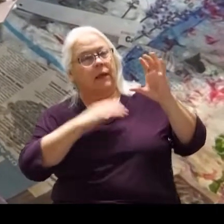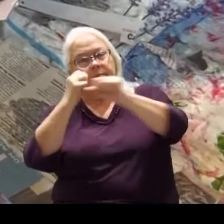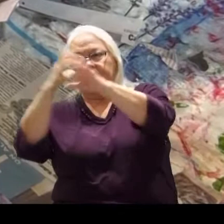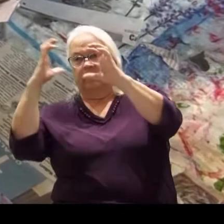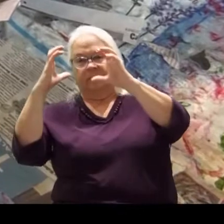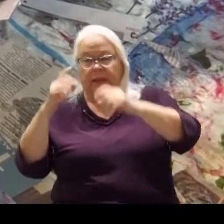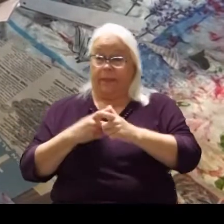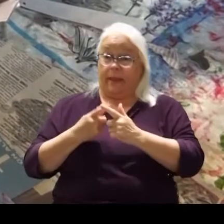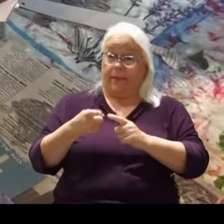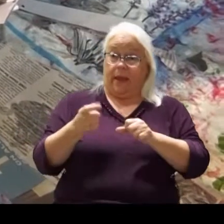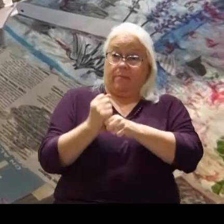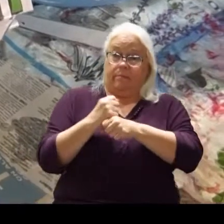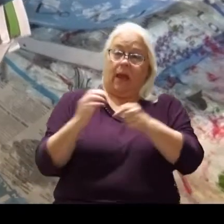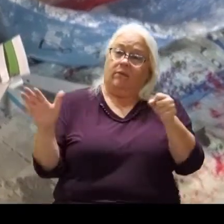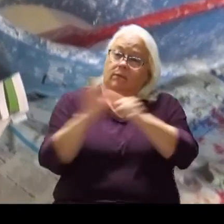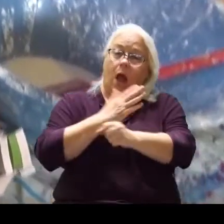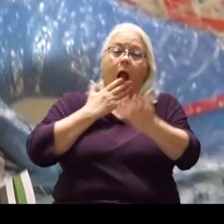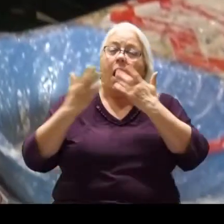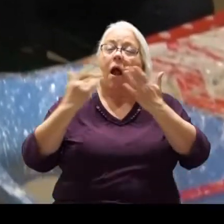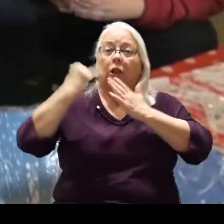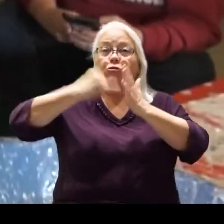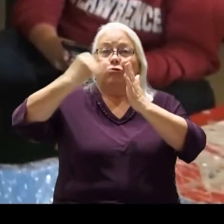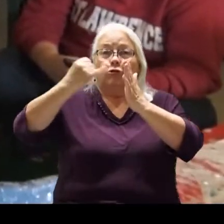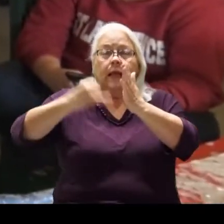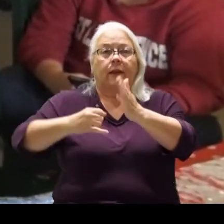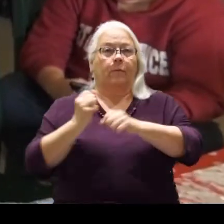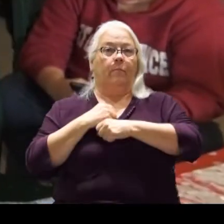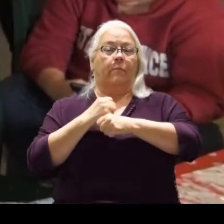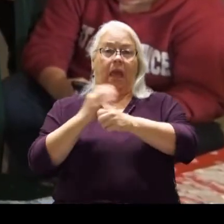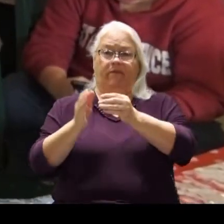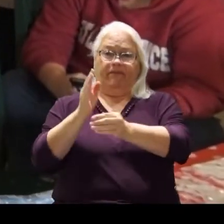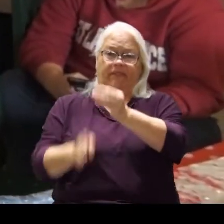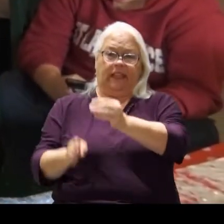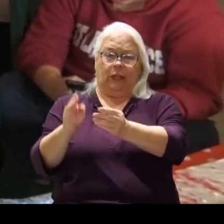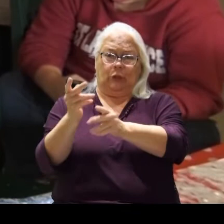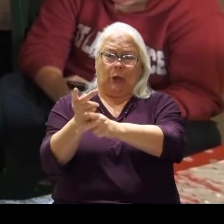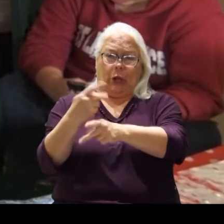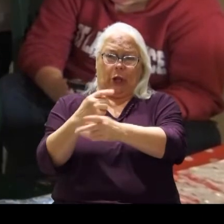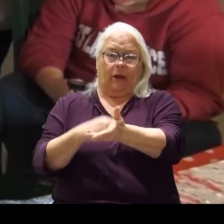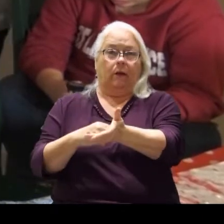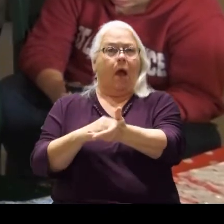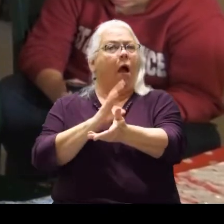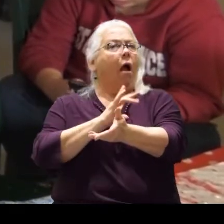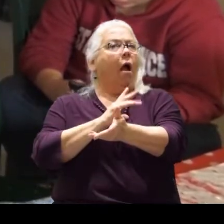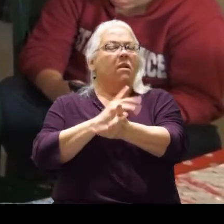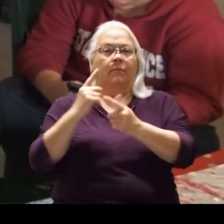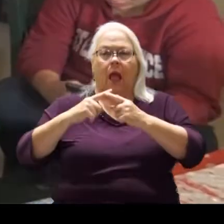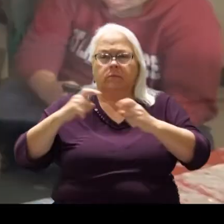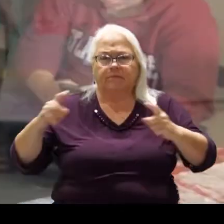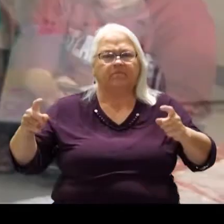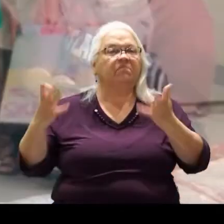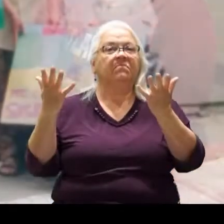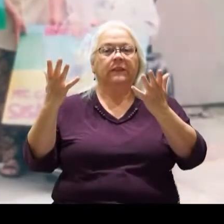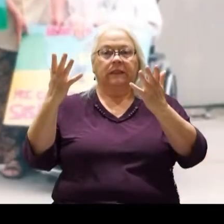them. Then after that, they would create a full colored sketch and work towards a finished product.